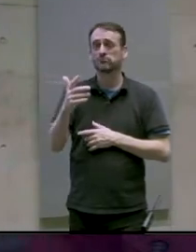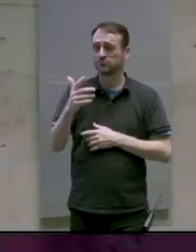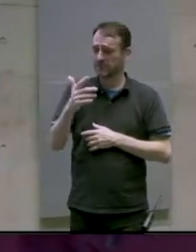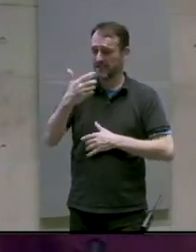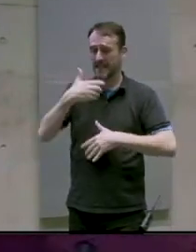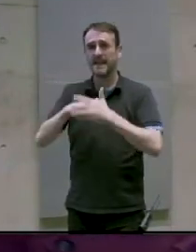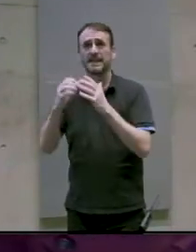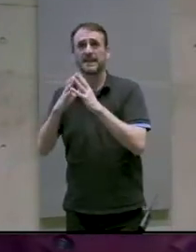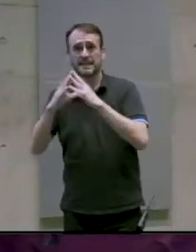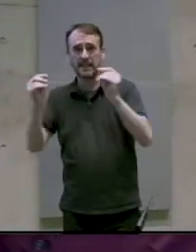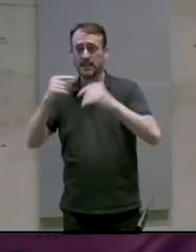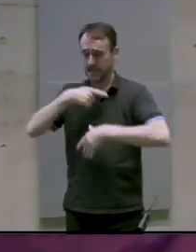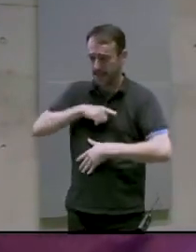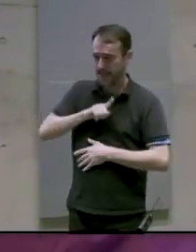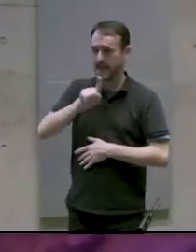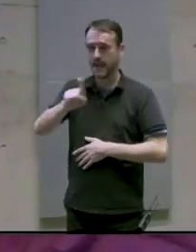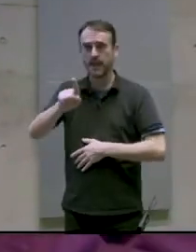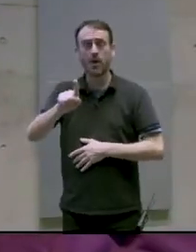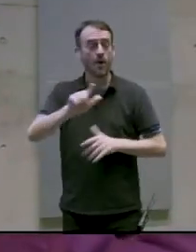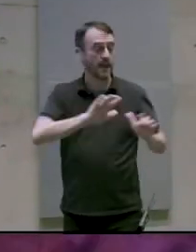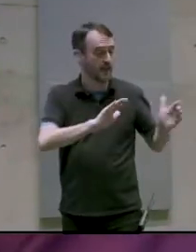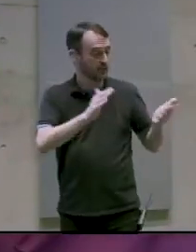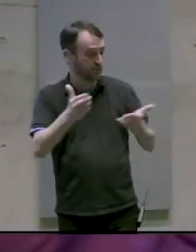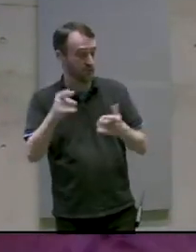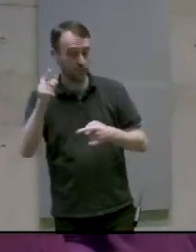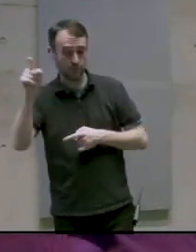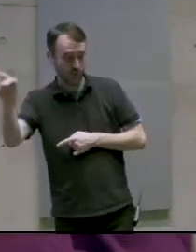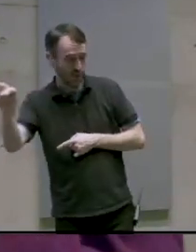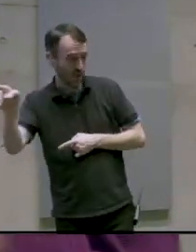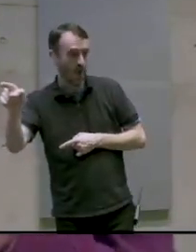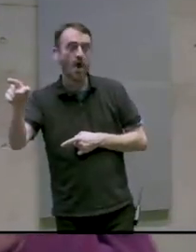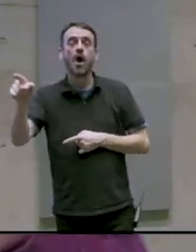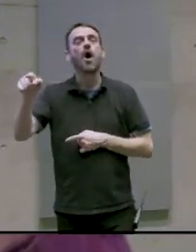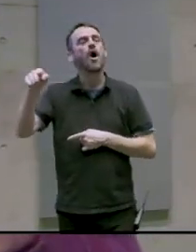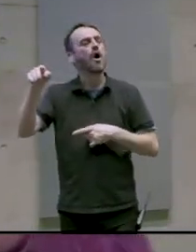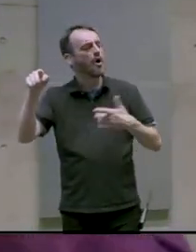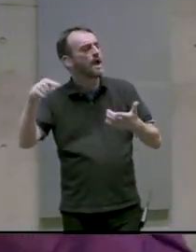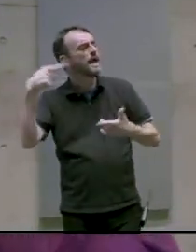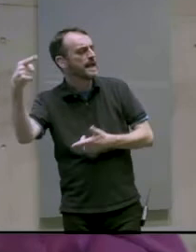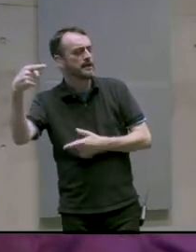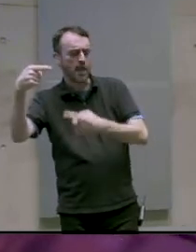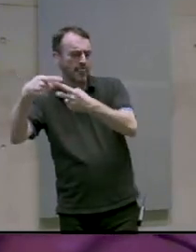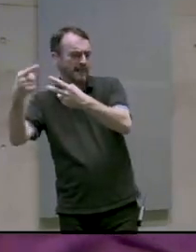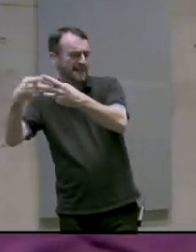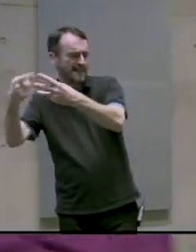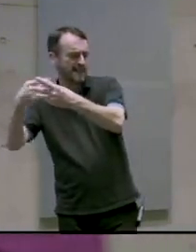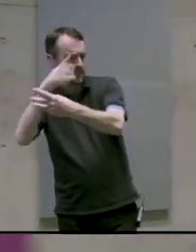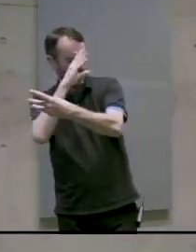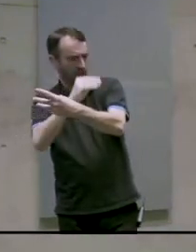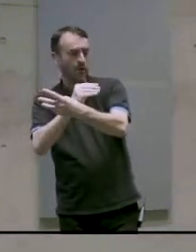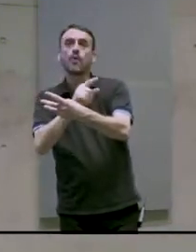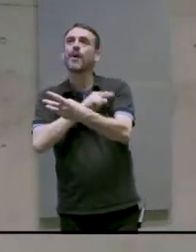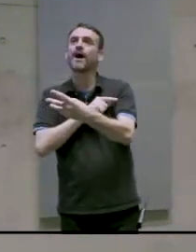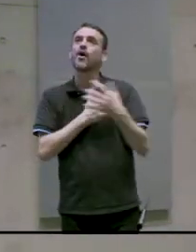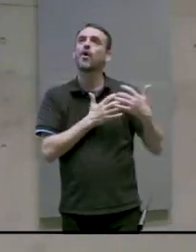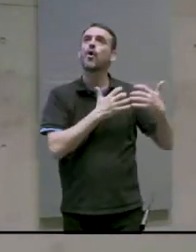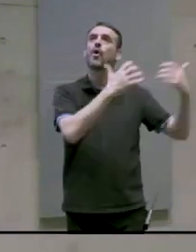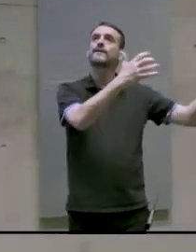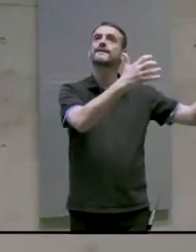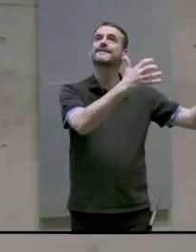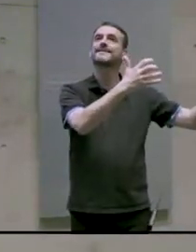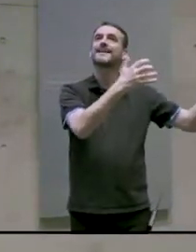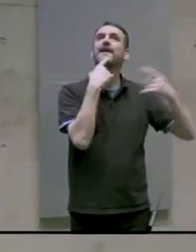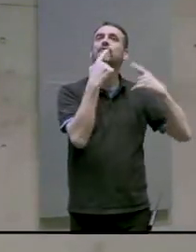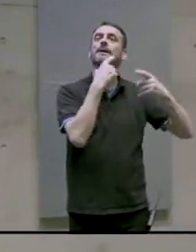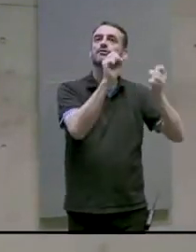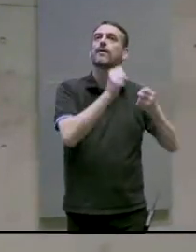person introduces them to someone else and says, so who's your friend? Oh, he's this, to the other person. So just so the audience know what's going